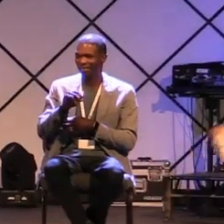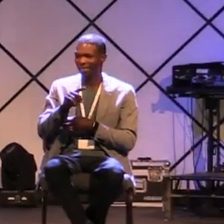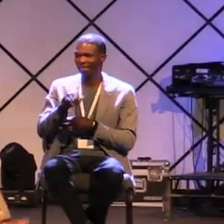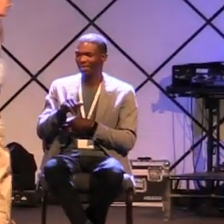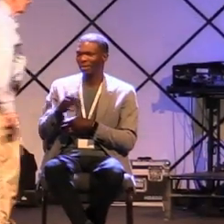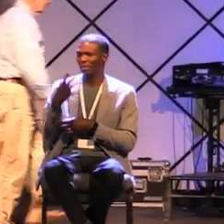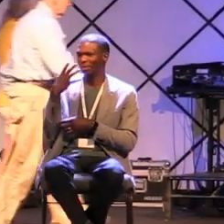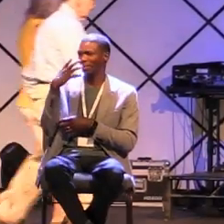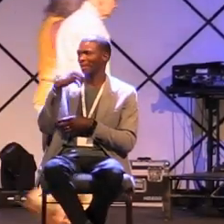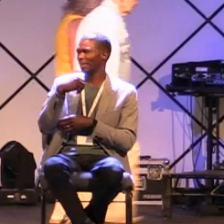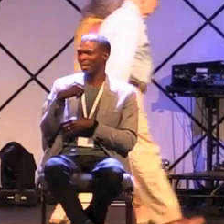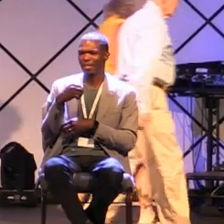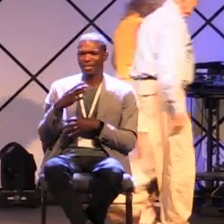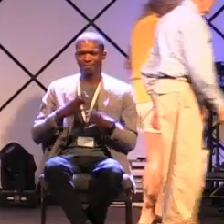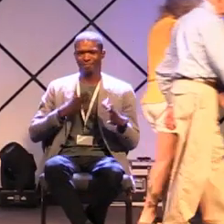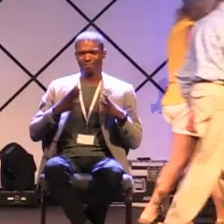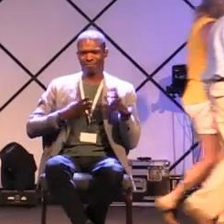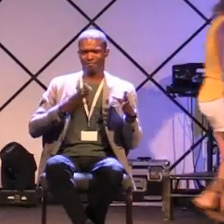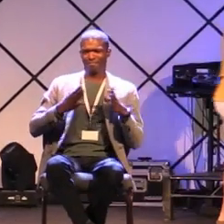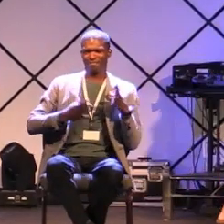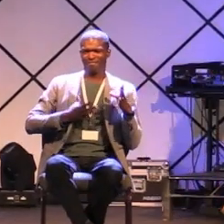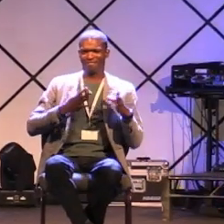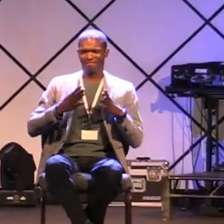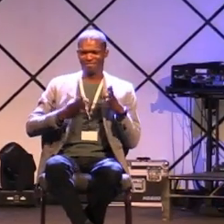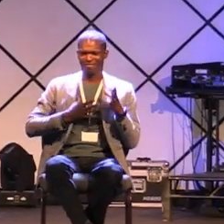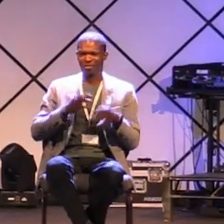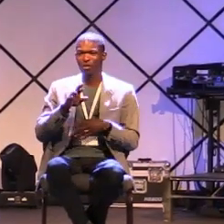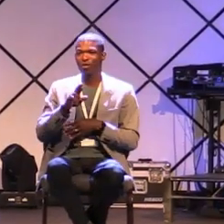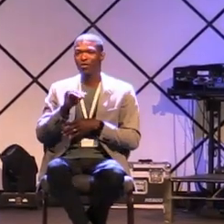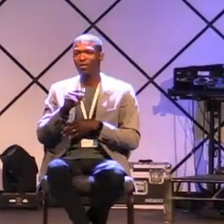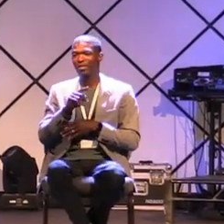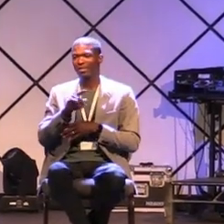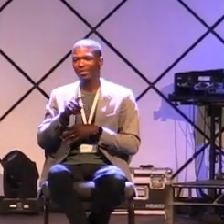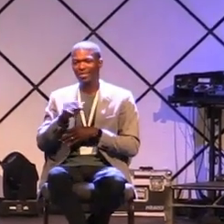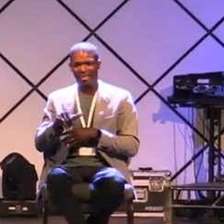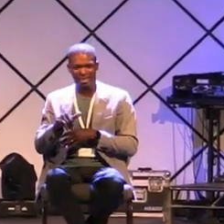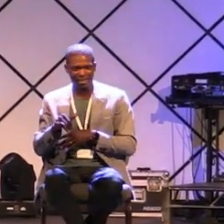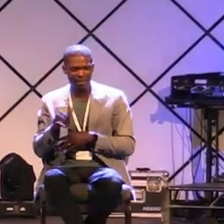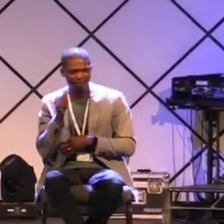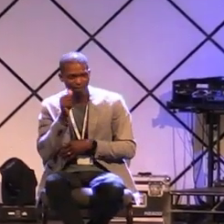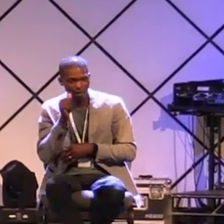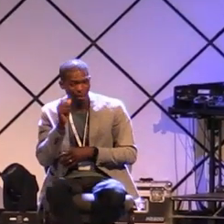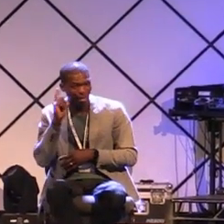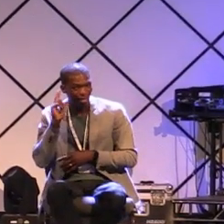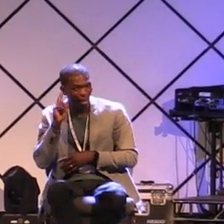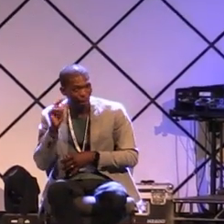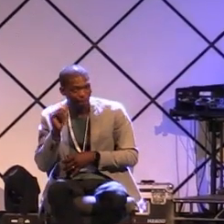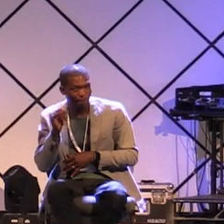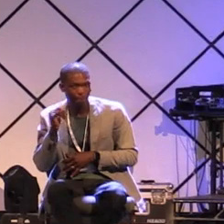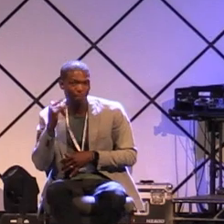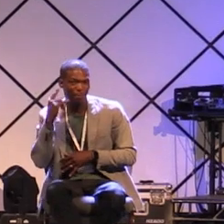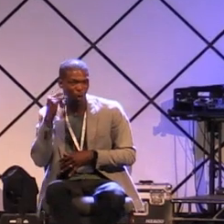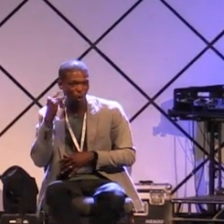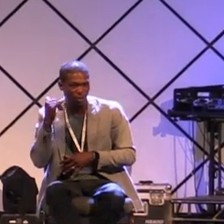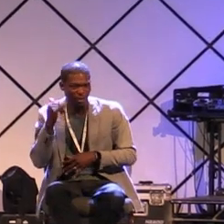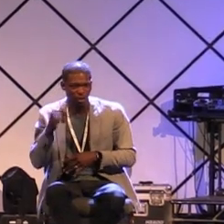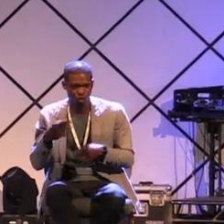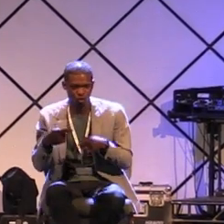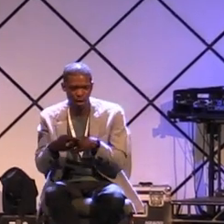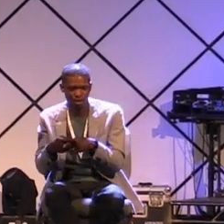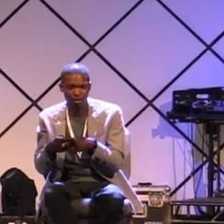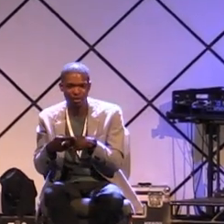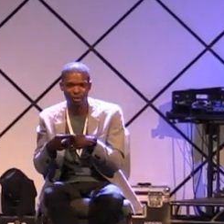She's pretty ritzy, like her name, as you can see. Ritzy is also a female lab Golden Cross. She was raised by Sue